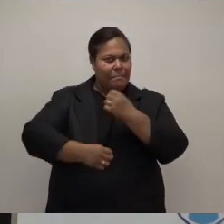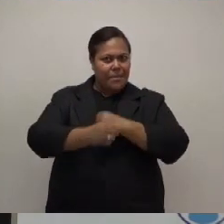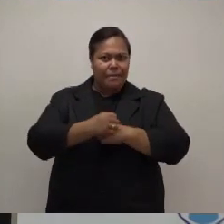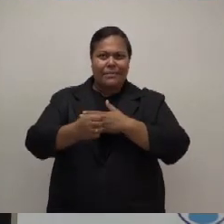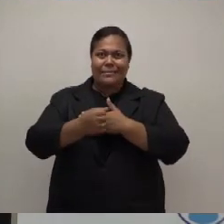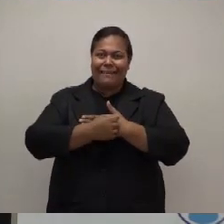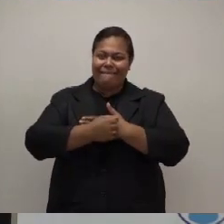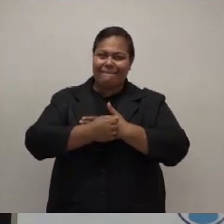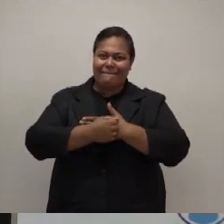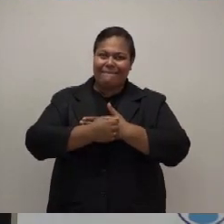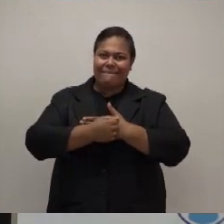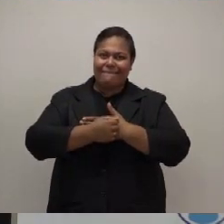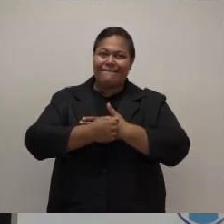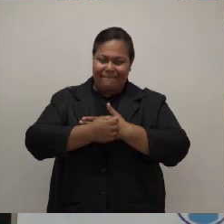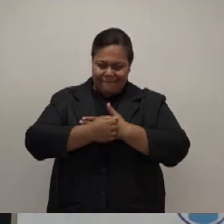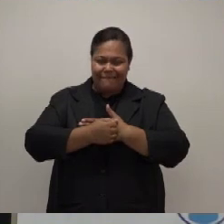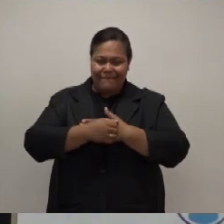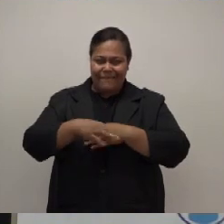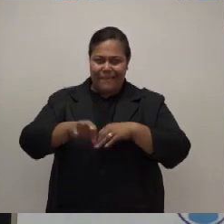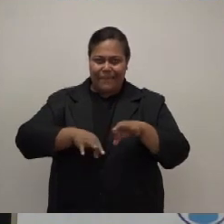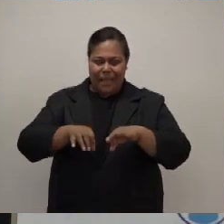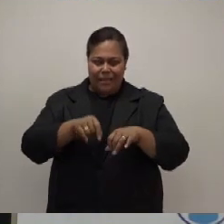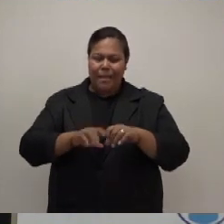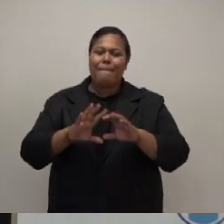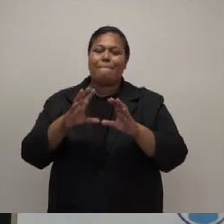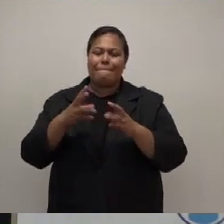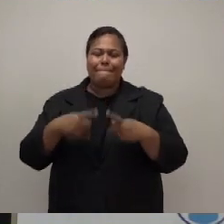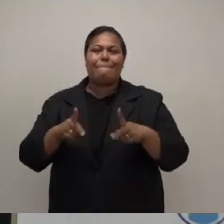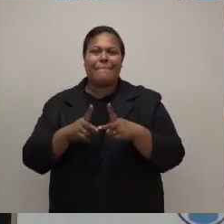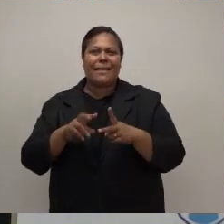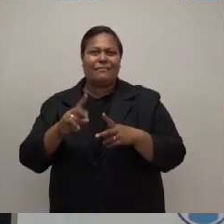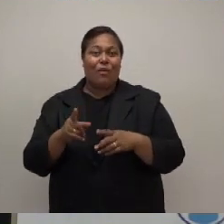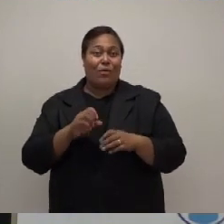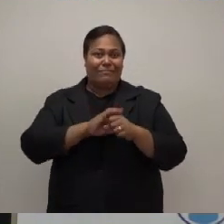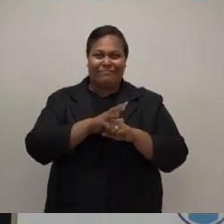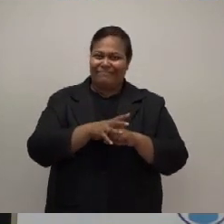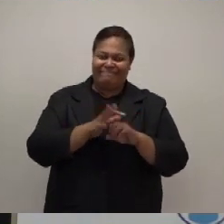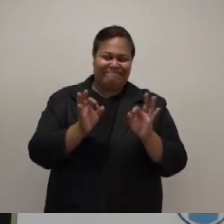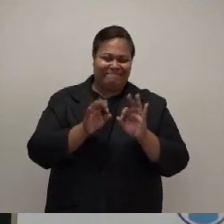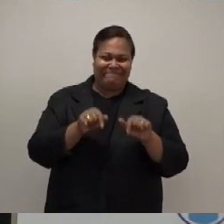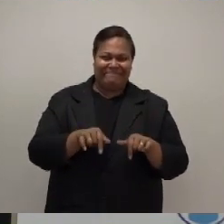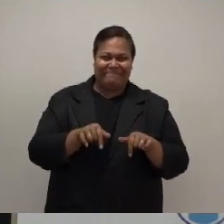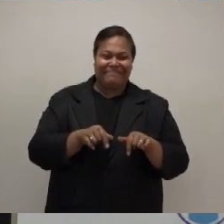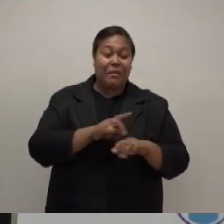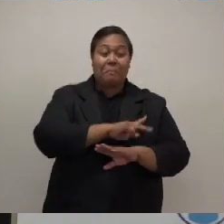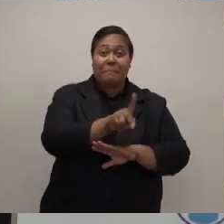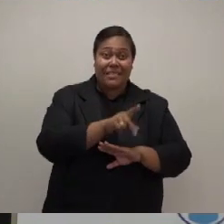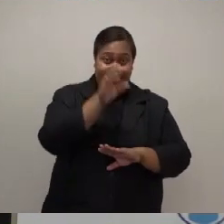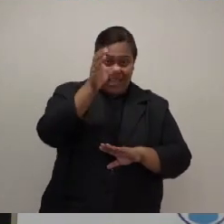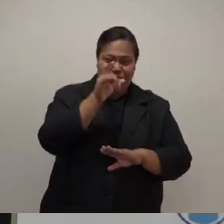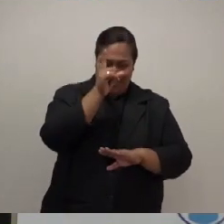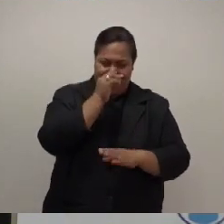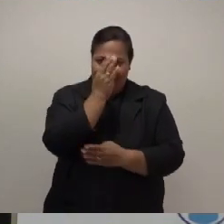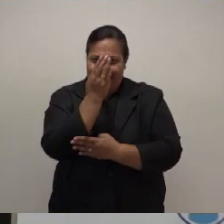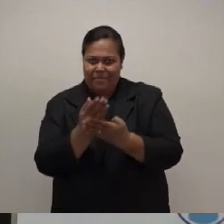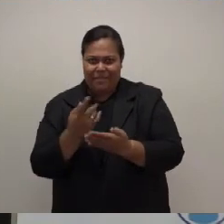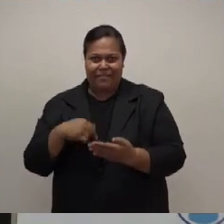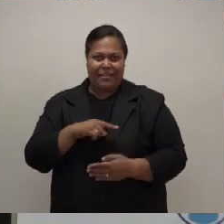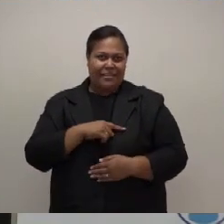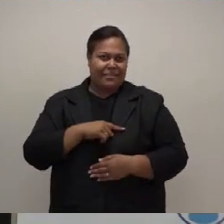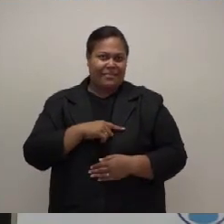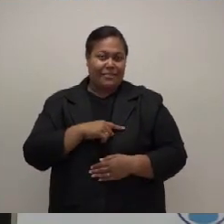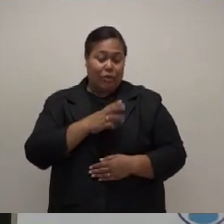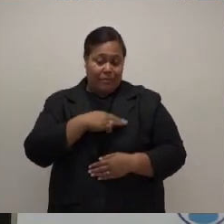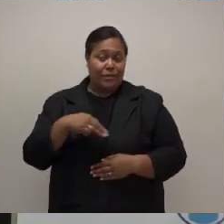safely regulated quarantine hub for Pacific countries. The Ministry of Commerce, Trade and